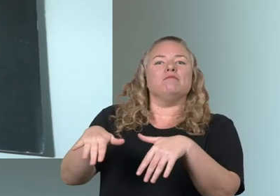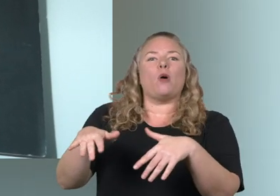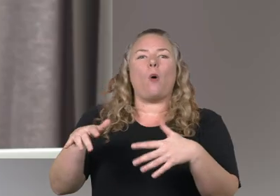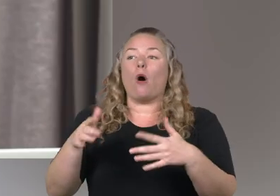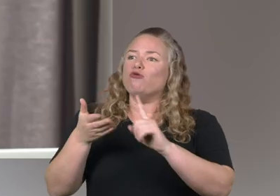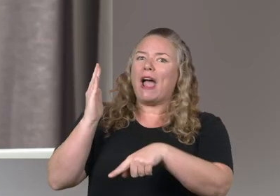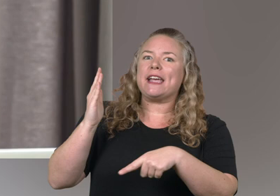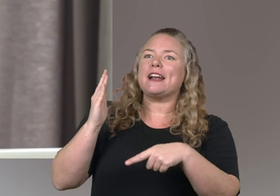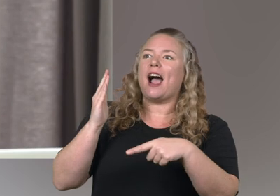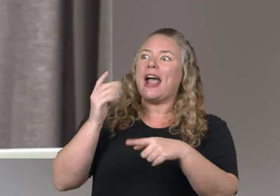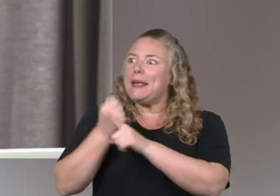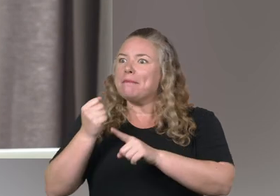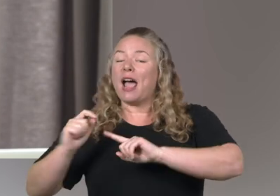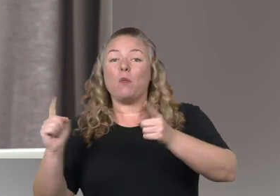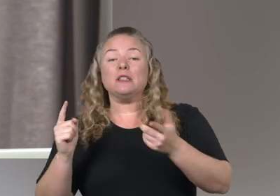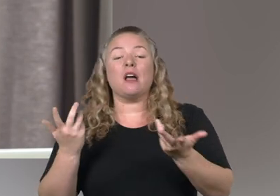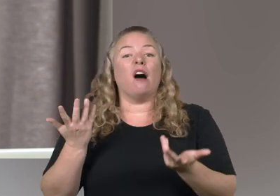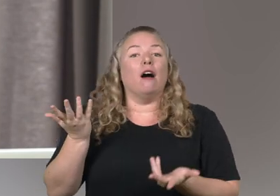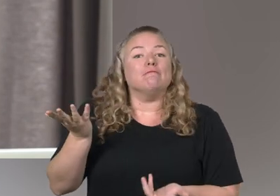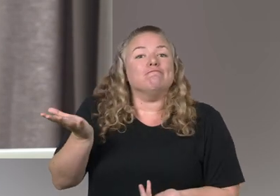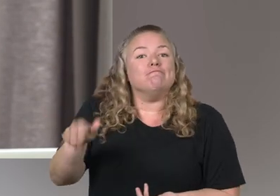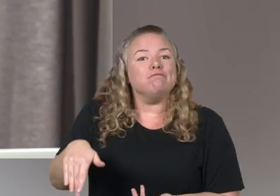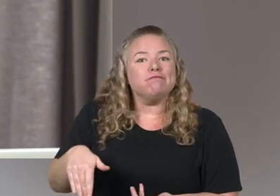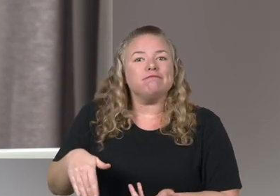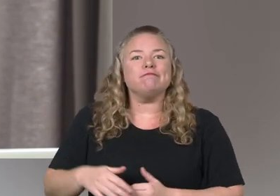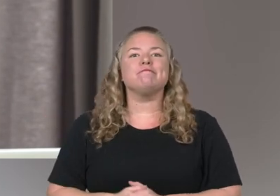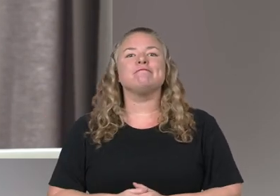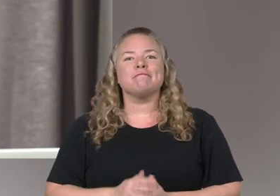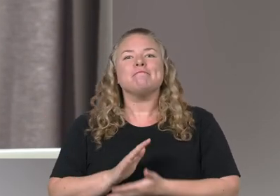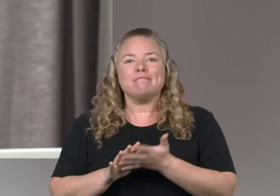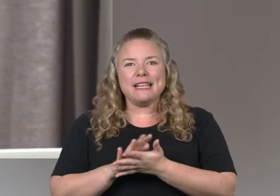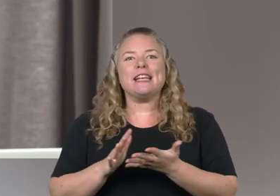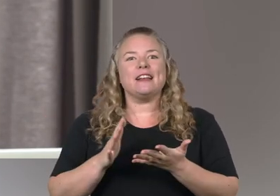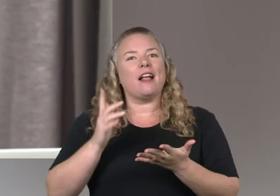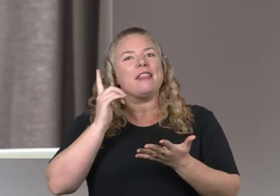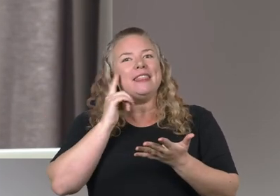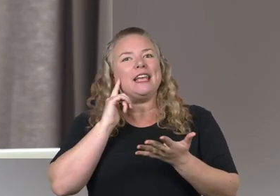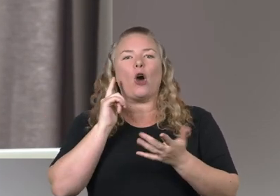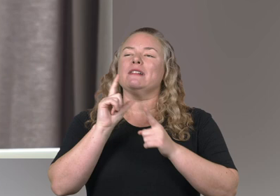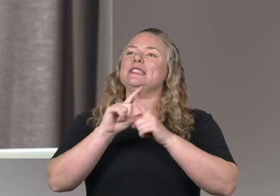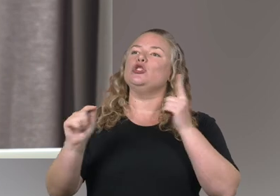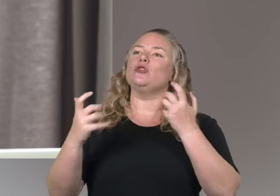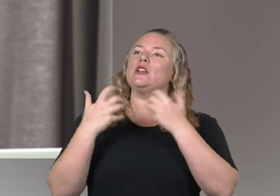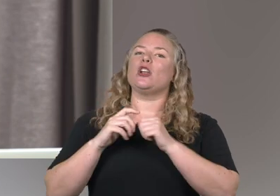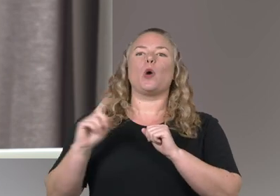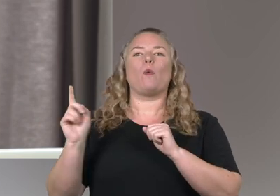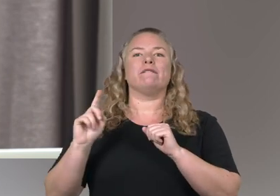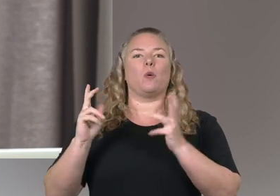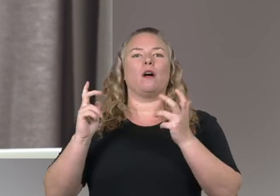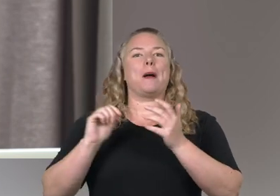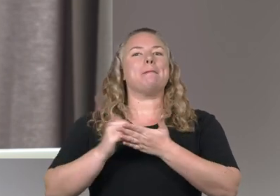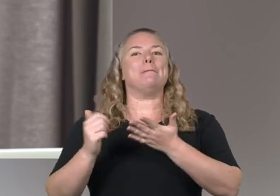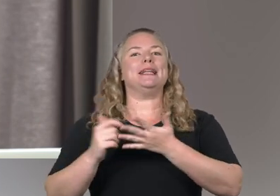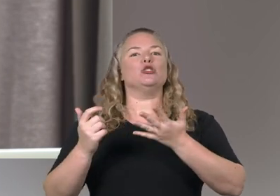perhaps underestimating or misrecognizing the impact of technology. It was still thinking of digital technology as a